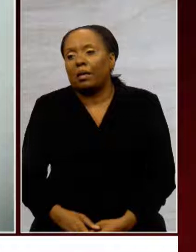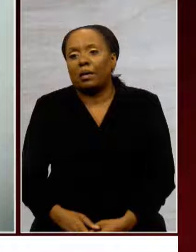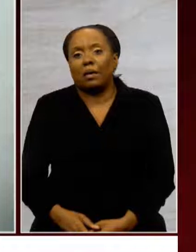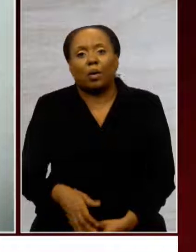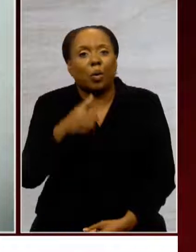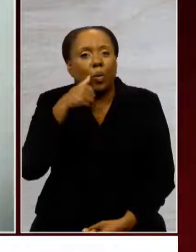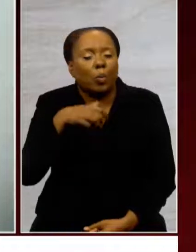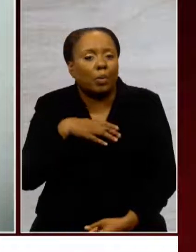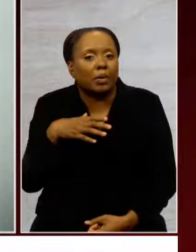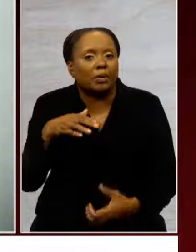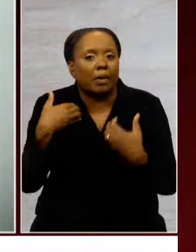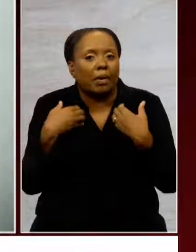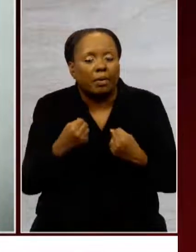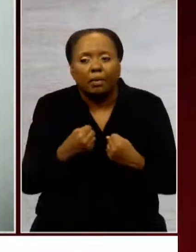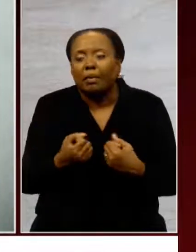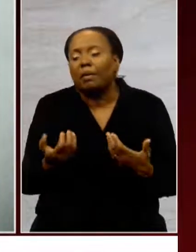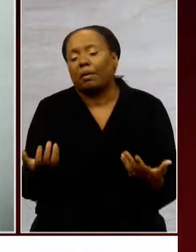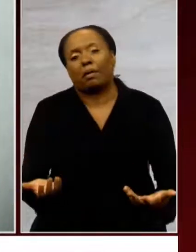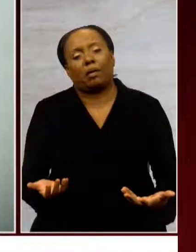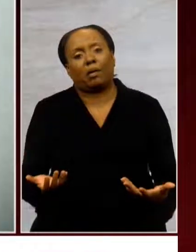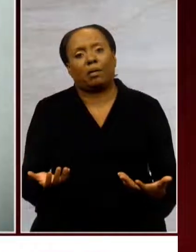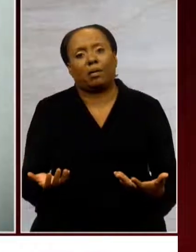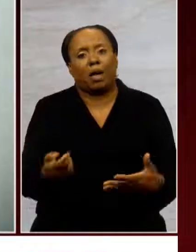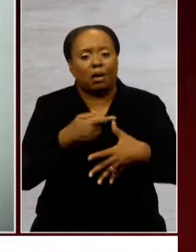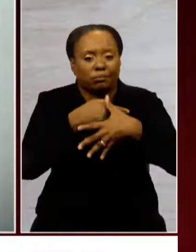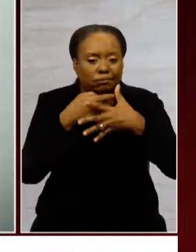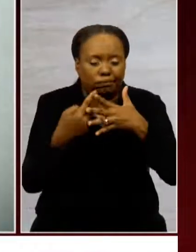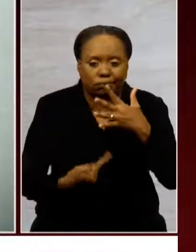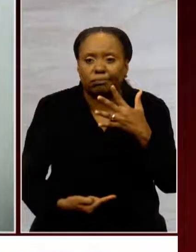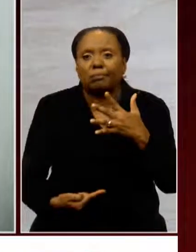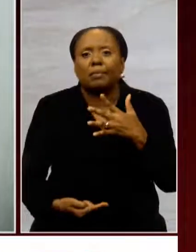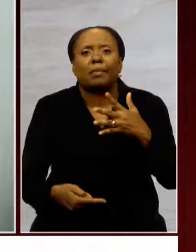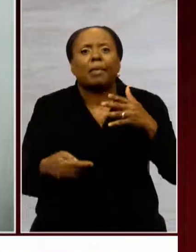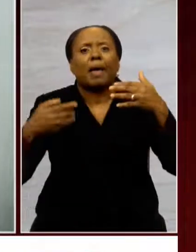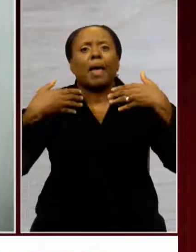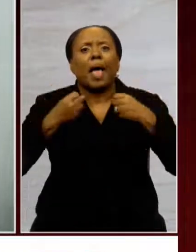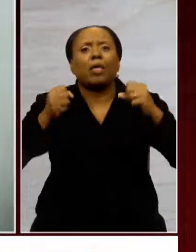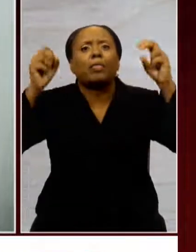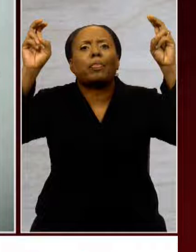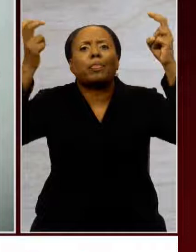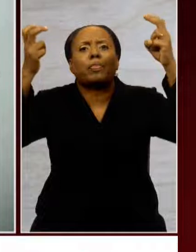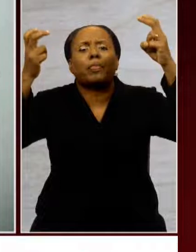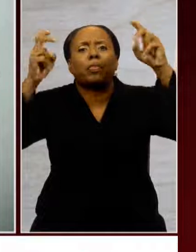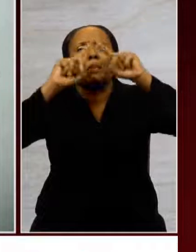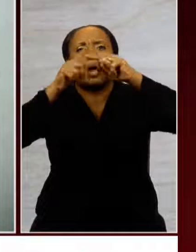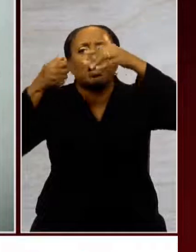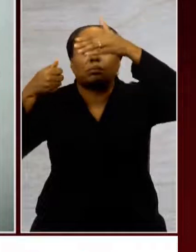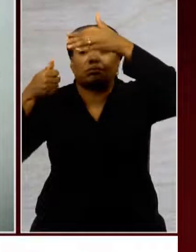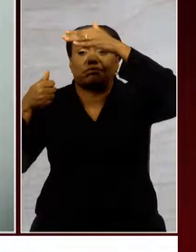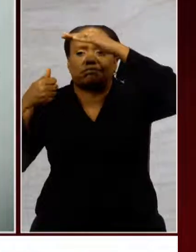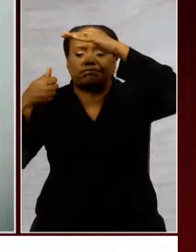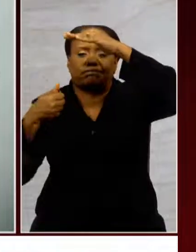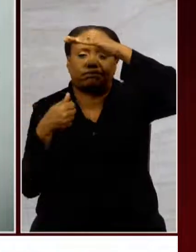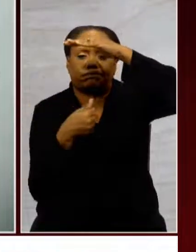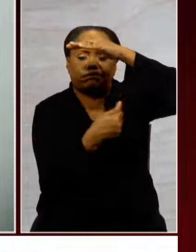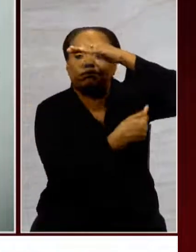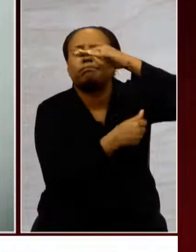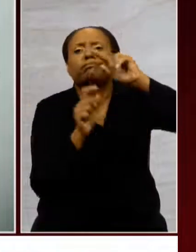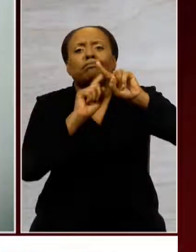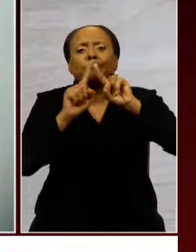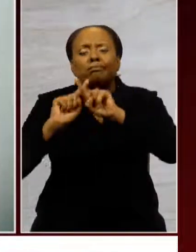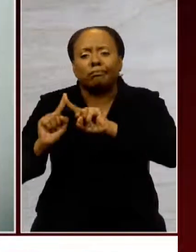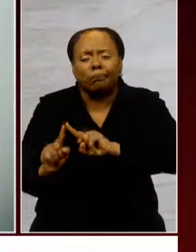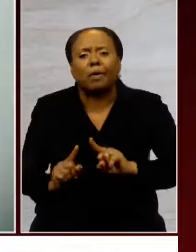another area of concern for persons with disabilities. And so the legislation speaks to providing